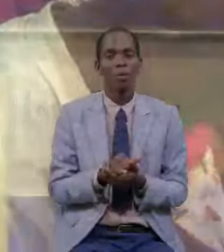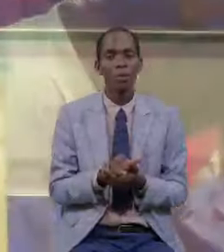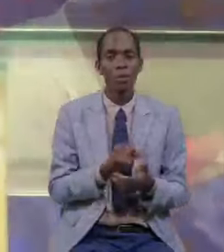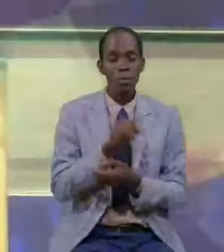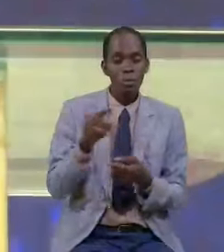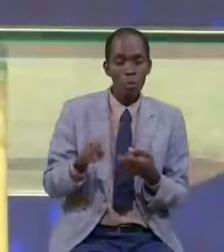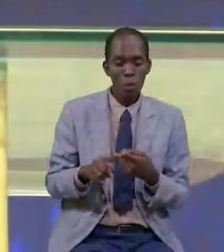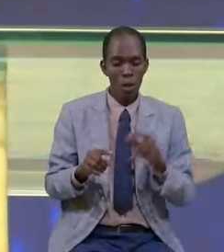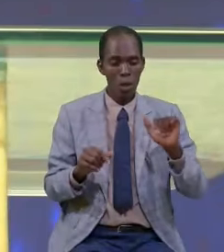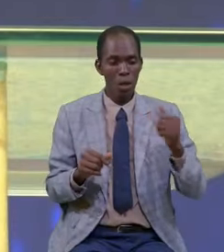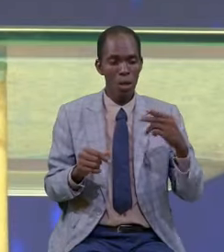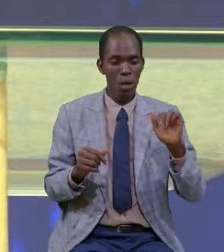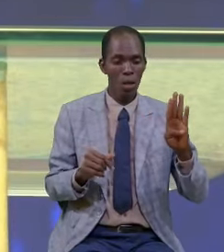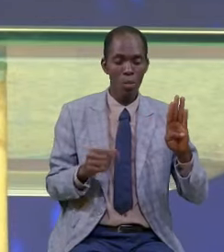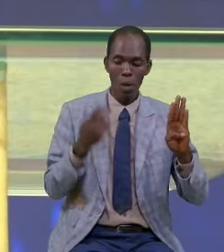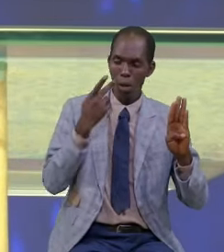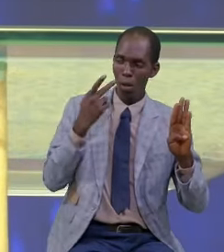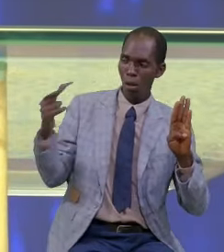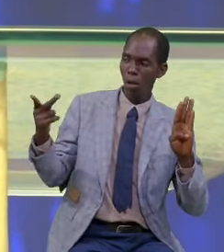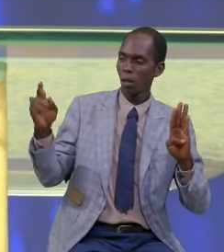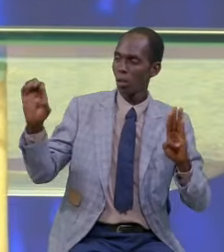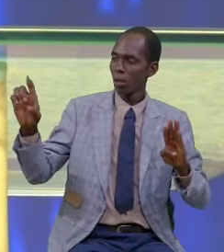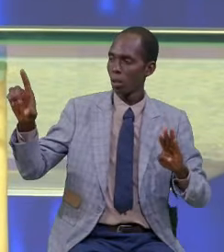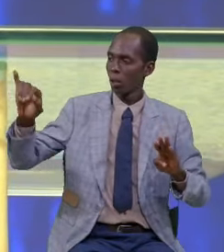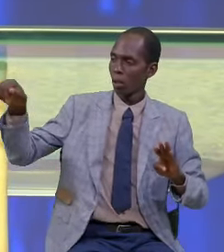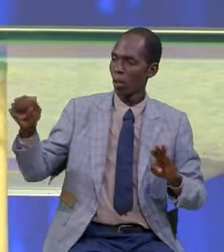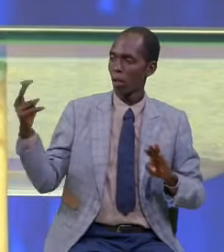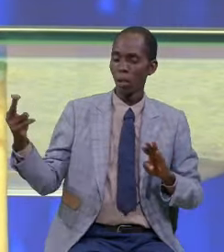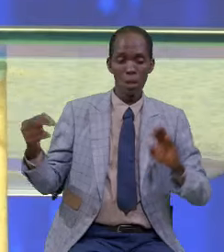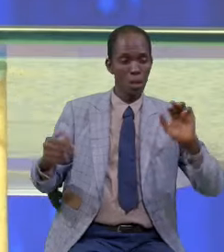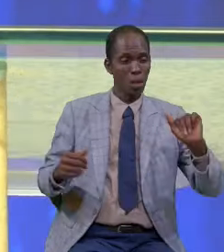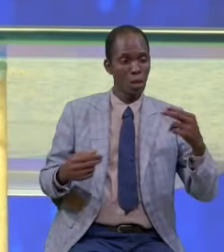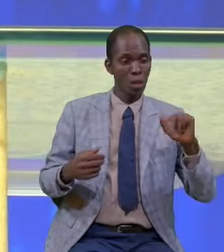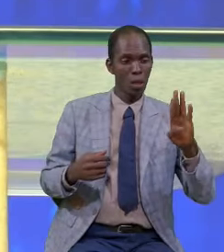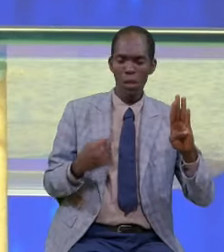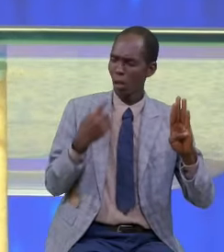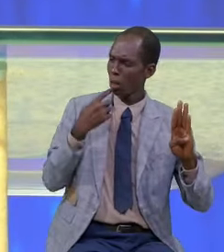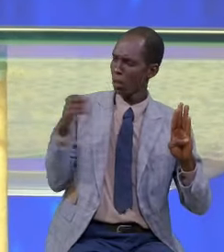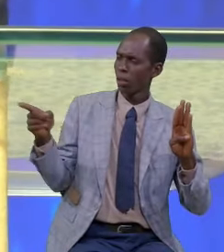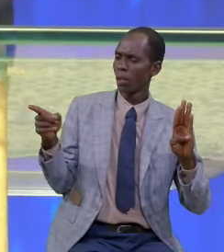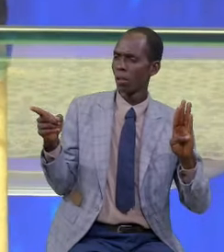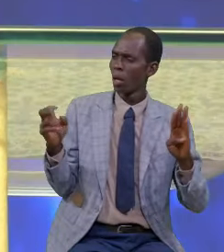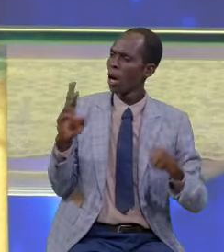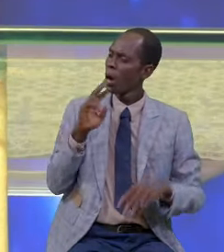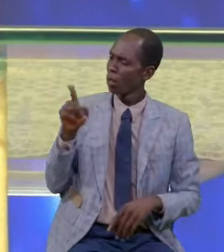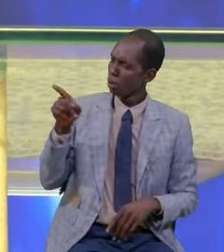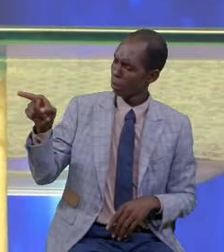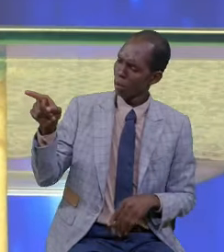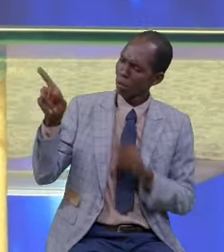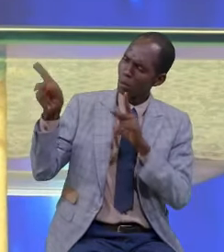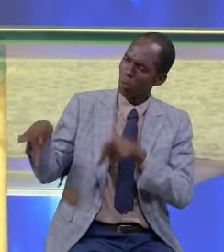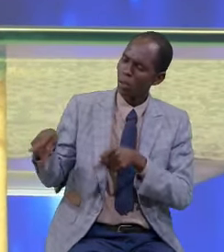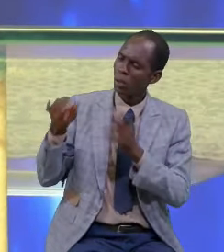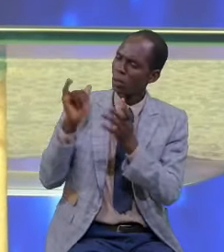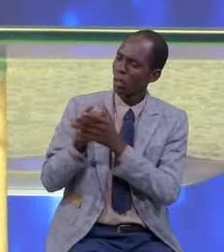saw Elijah, that Ahab said unto him, art thou he that